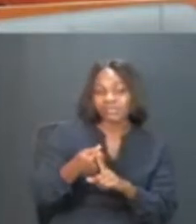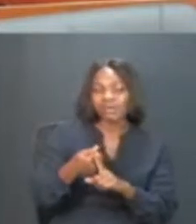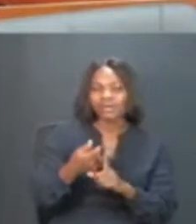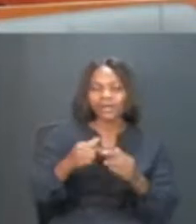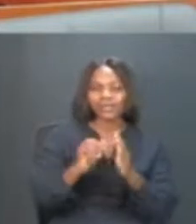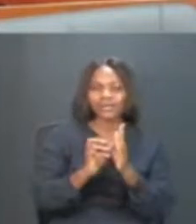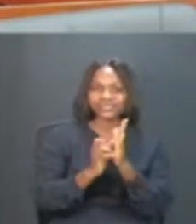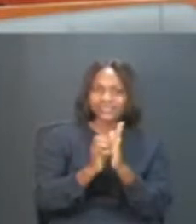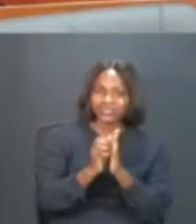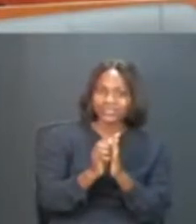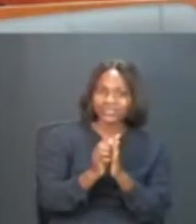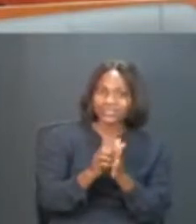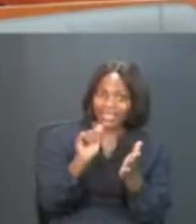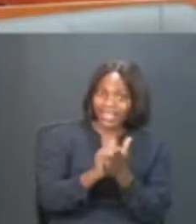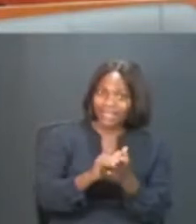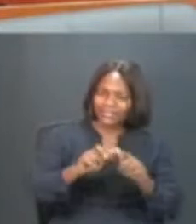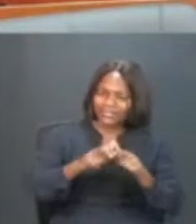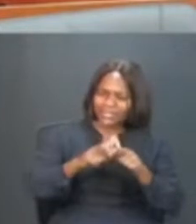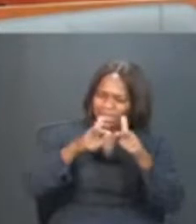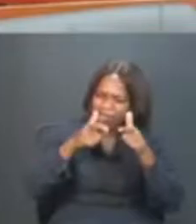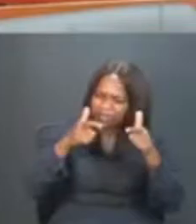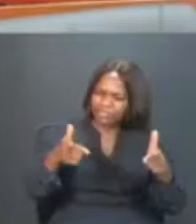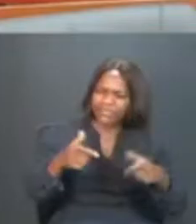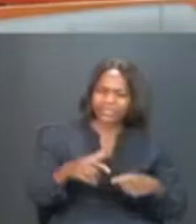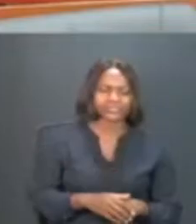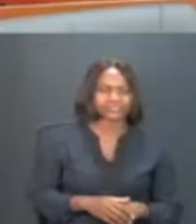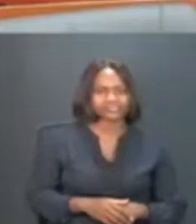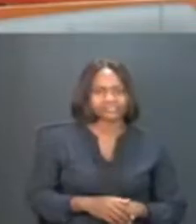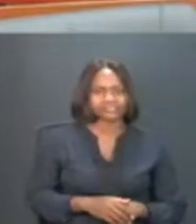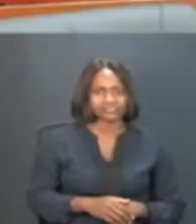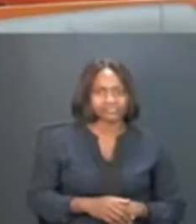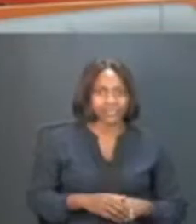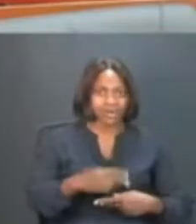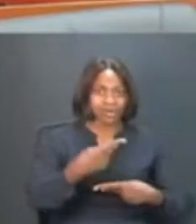quite huge. Productivity loss,